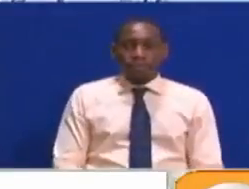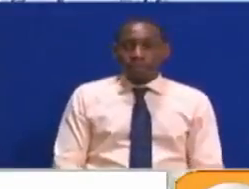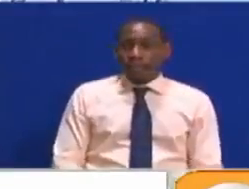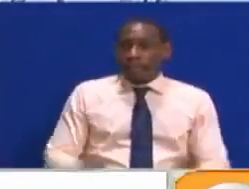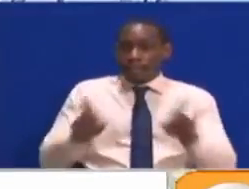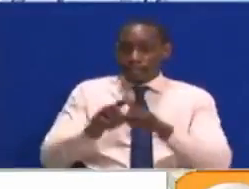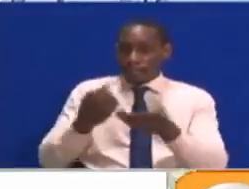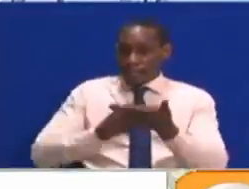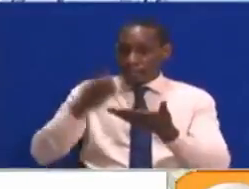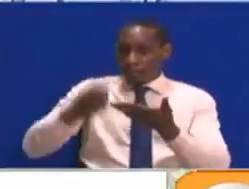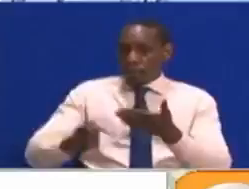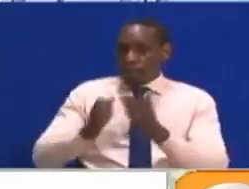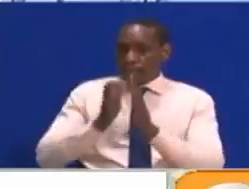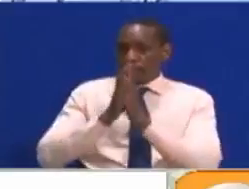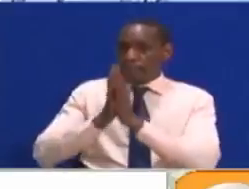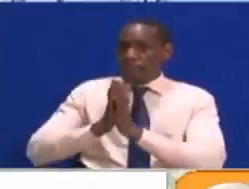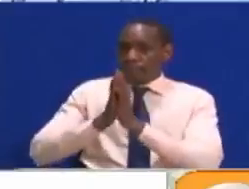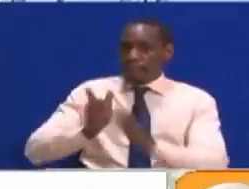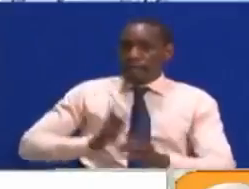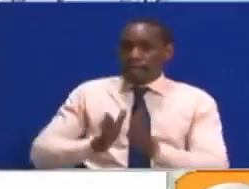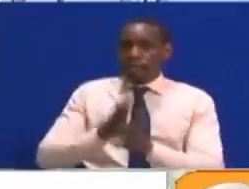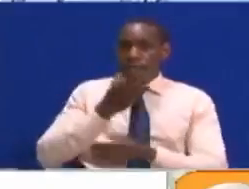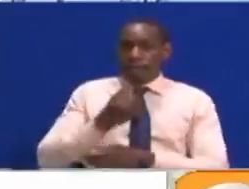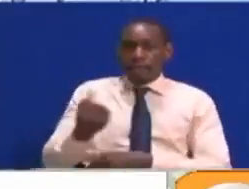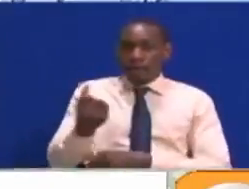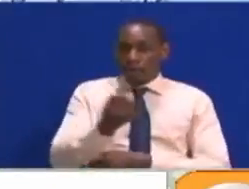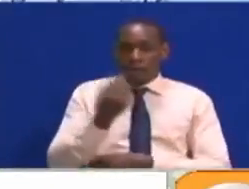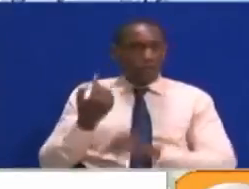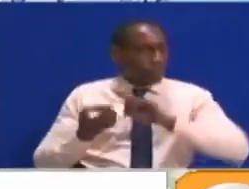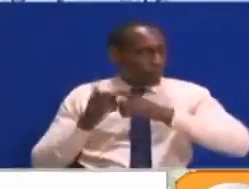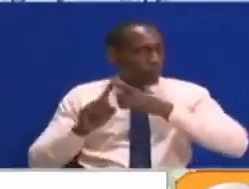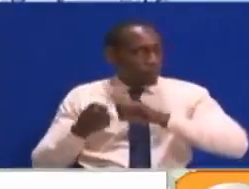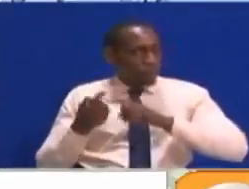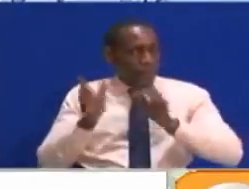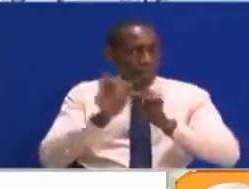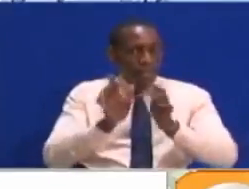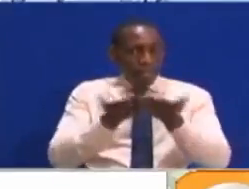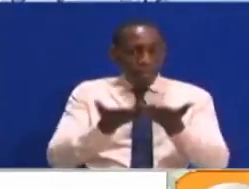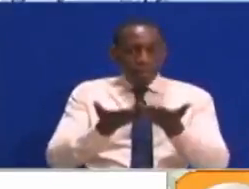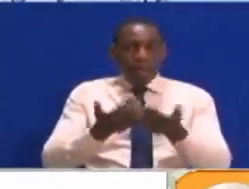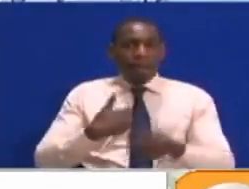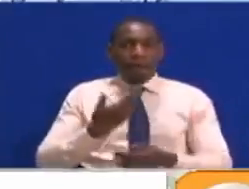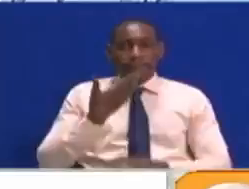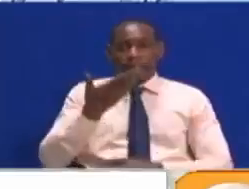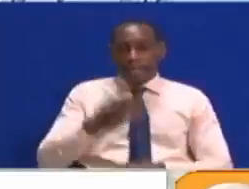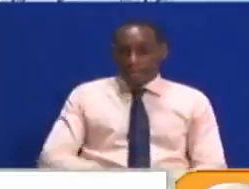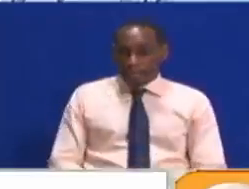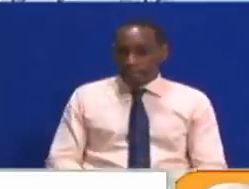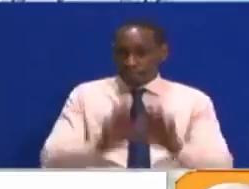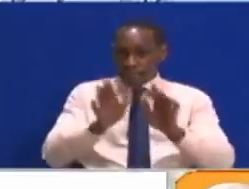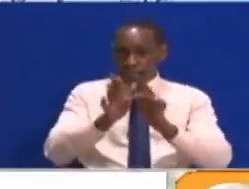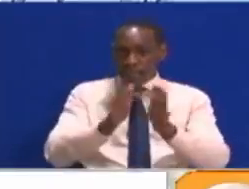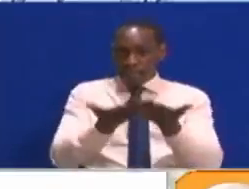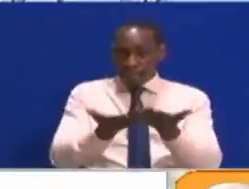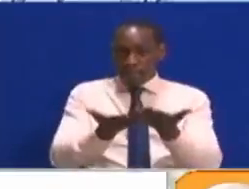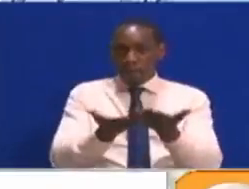because it is a weekend of prayer, ladies and gentlemen, I can only fall back to the good book for some answers. You see, in the Bible,